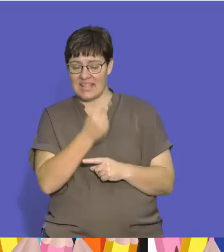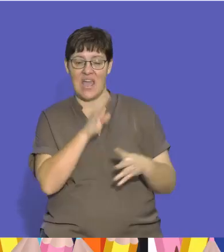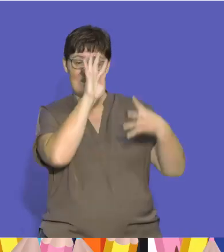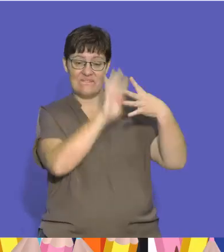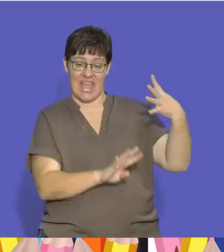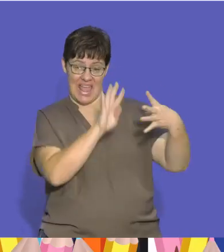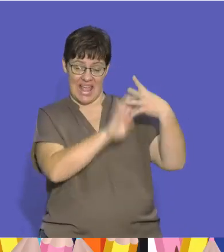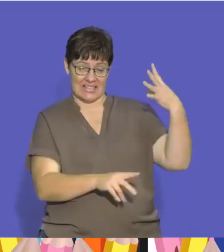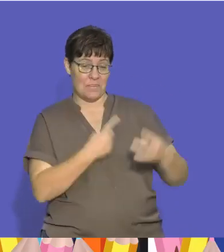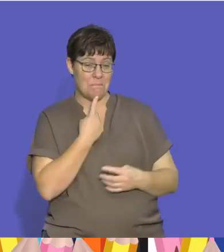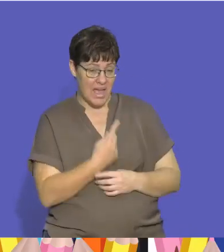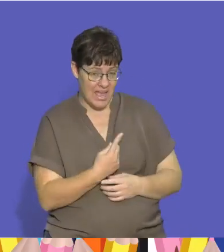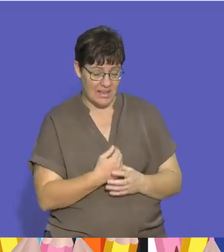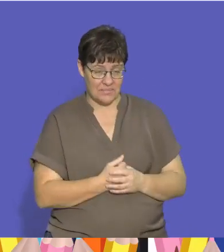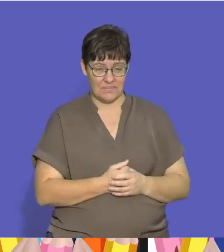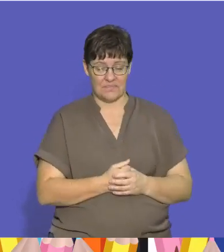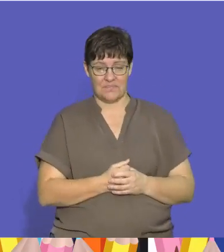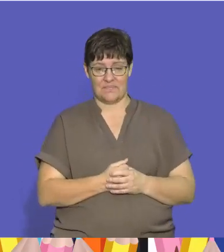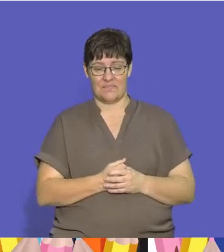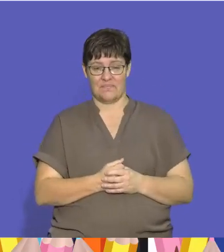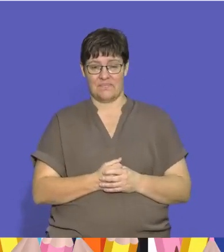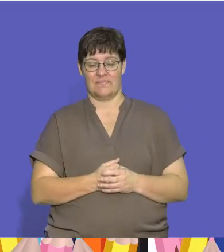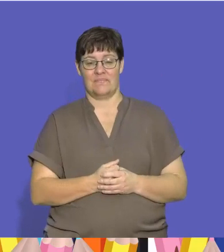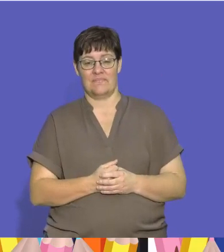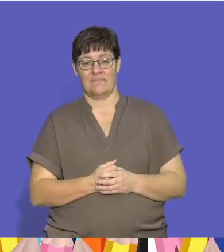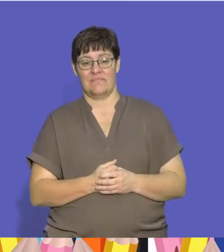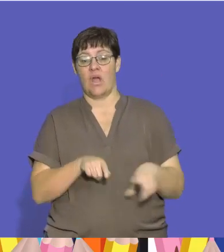them. Fence,